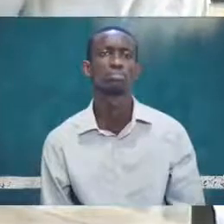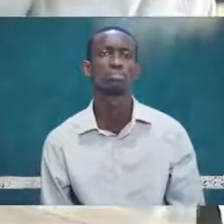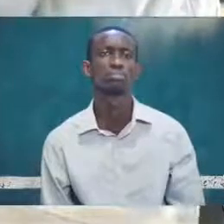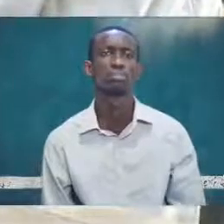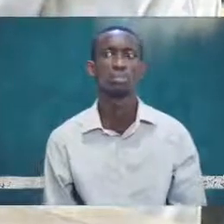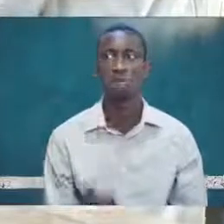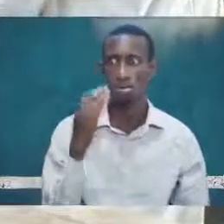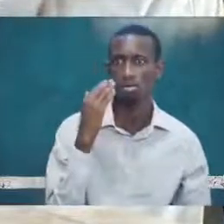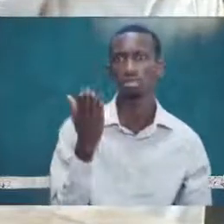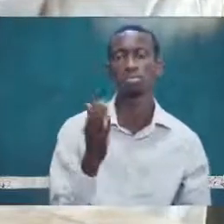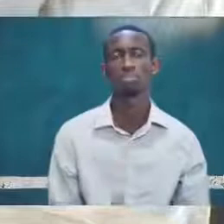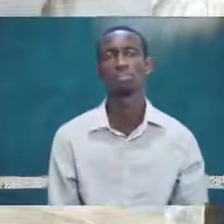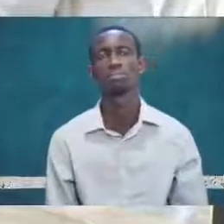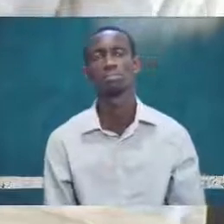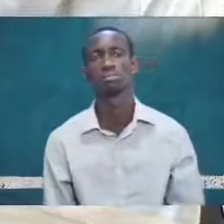occurring.